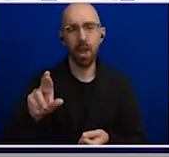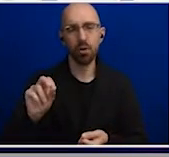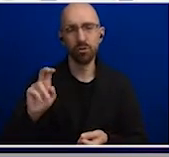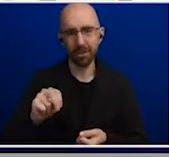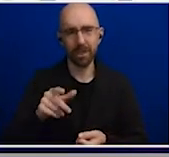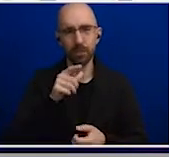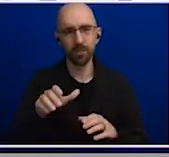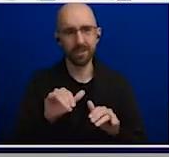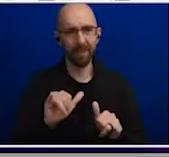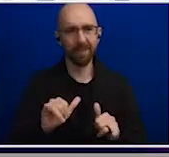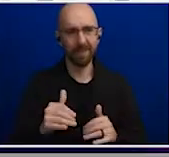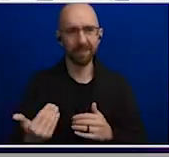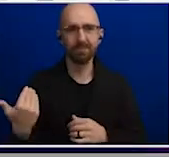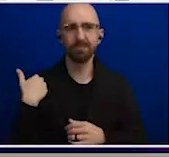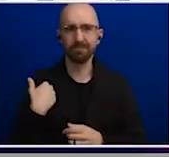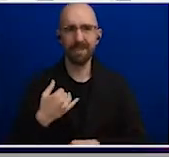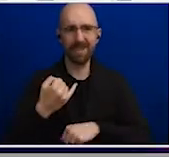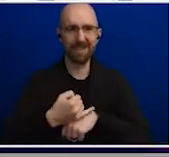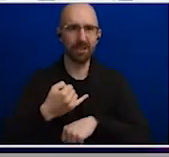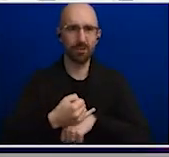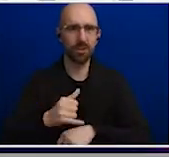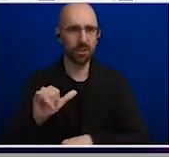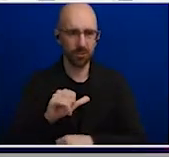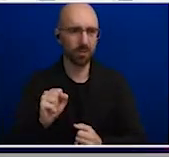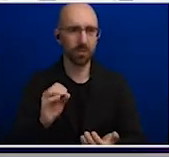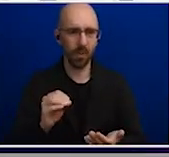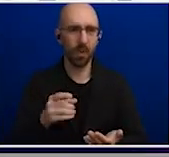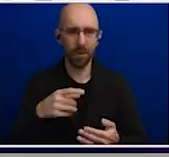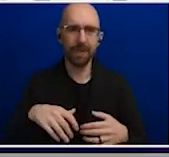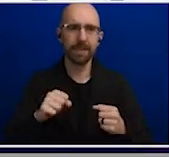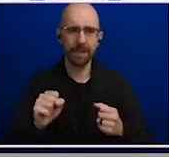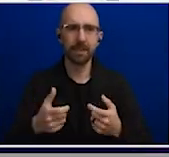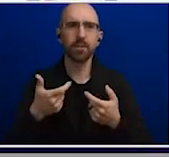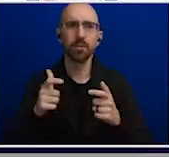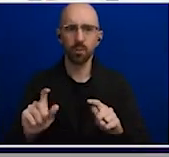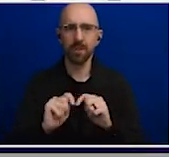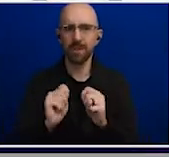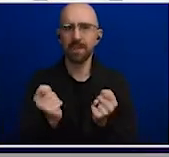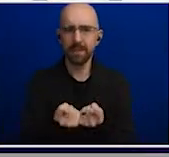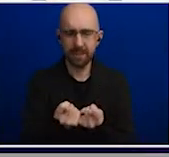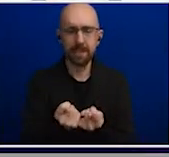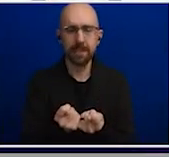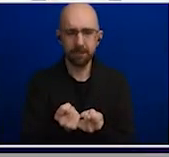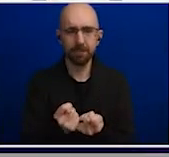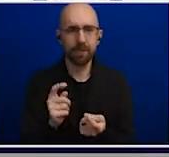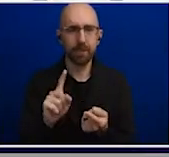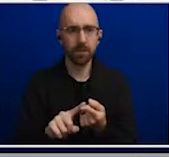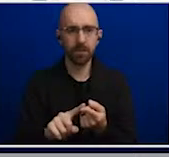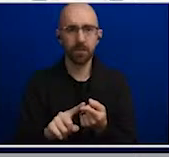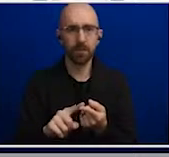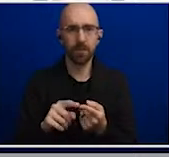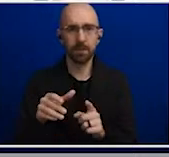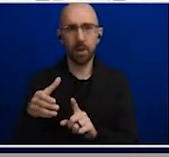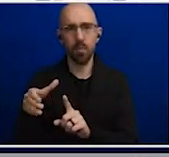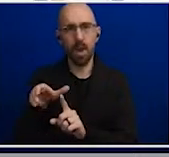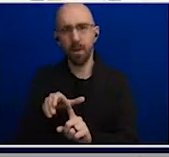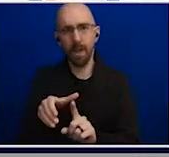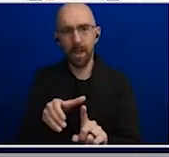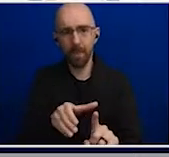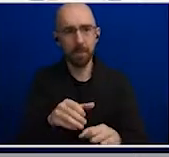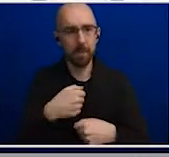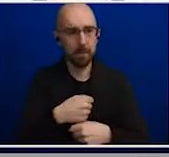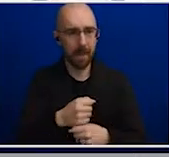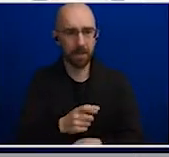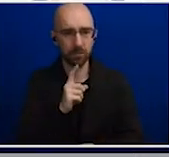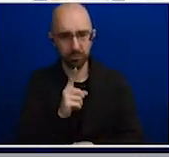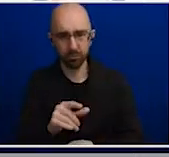prior institutions. So, and it takes a huge team just around him, making sure that